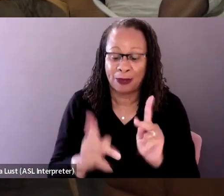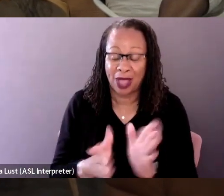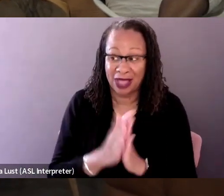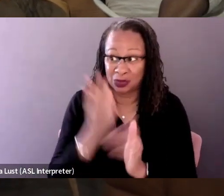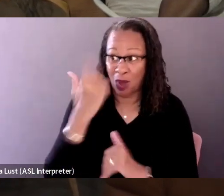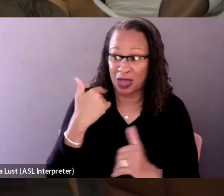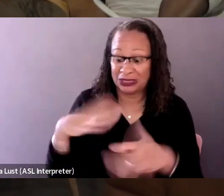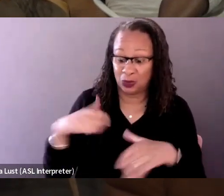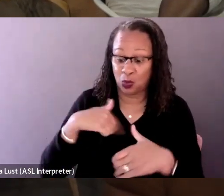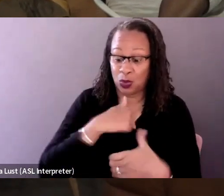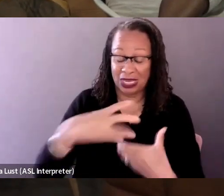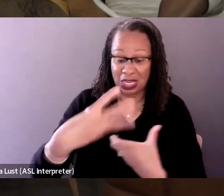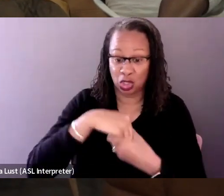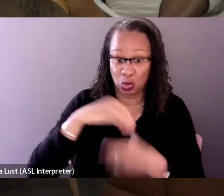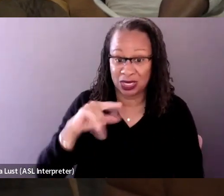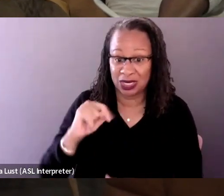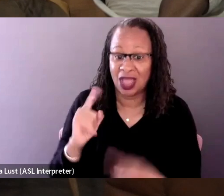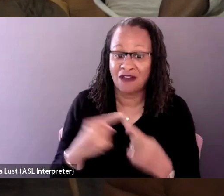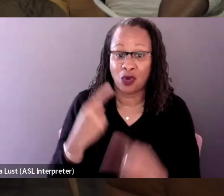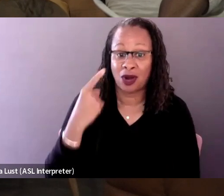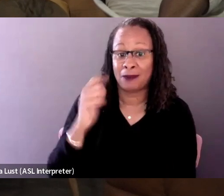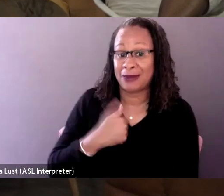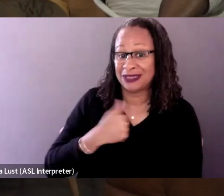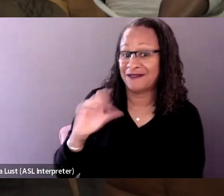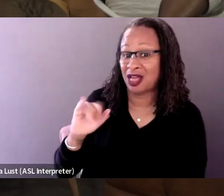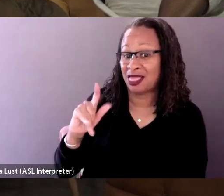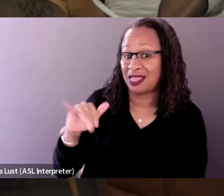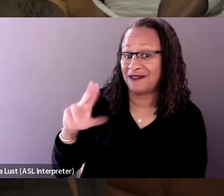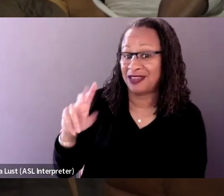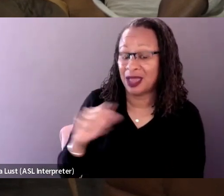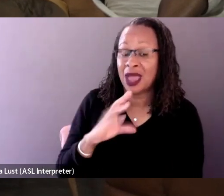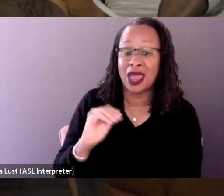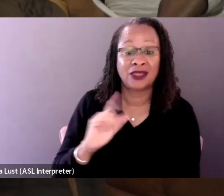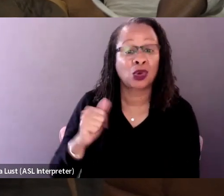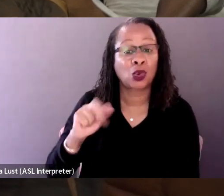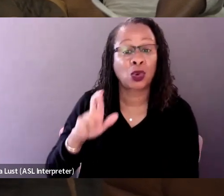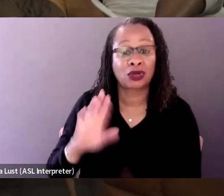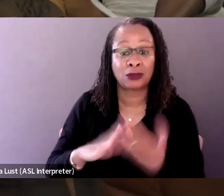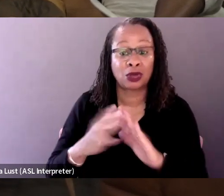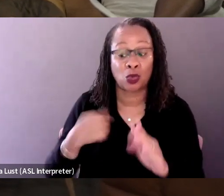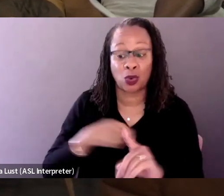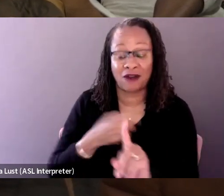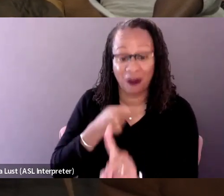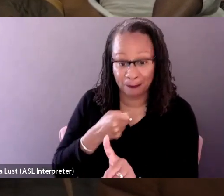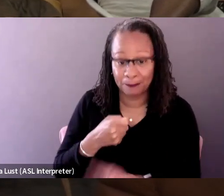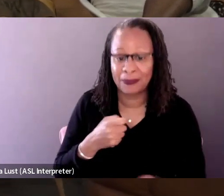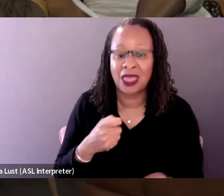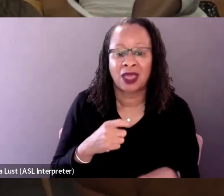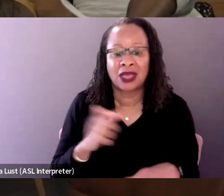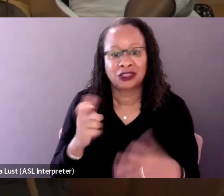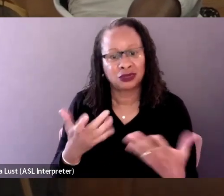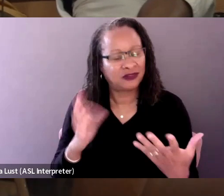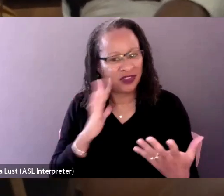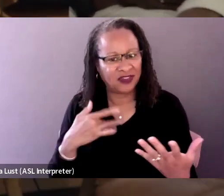like for Olivia and I, in the environments in the queer community we're coming from, like an altar is a sign of like you're in a safe place. So it's like naturally